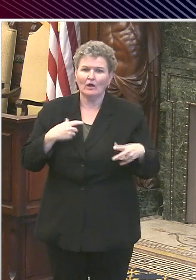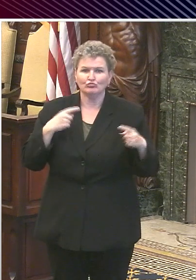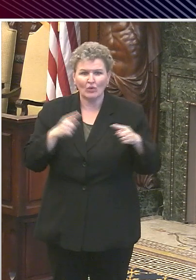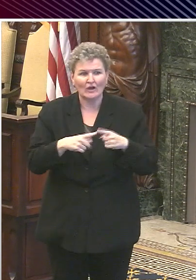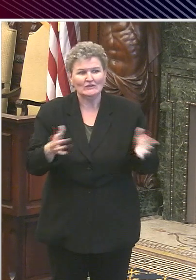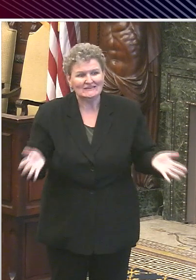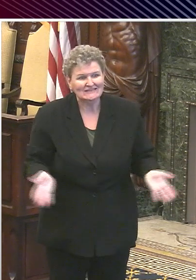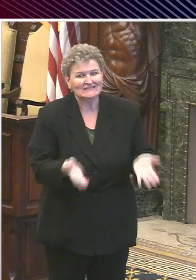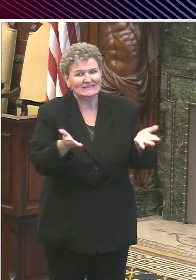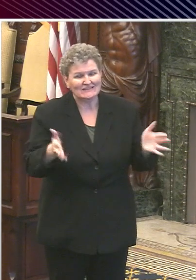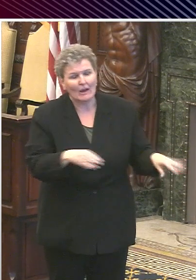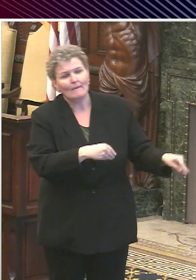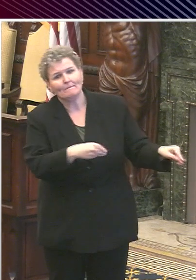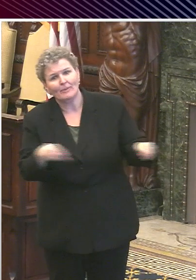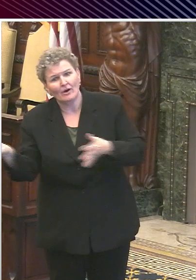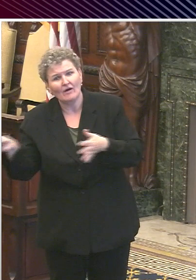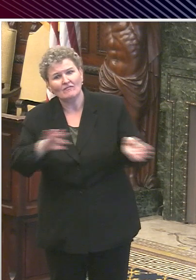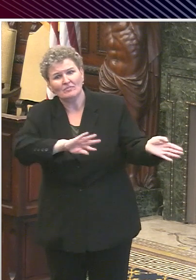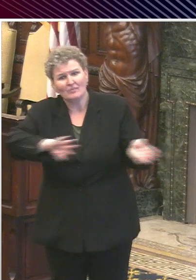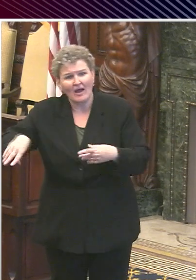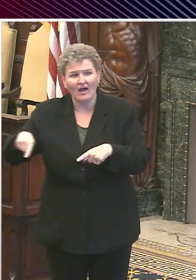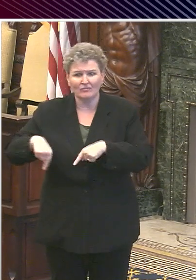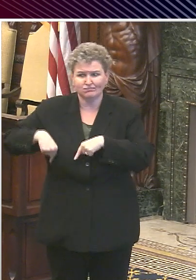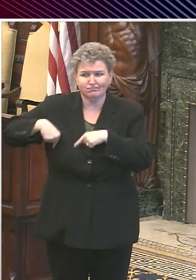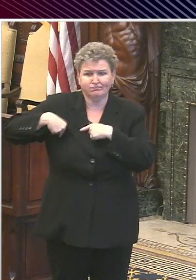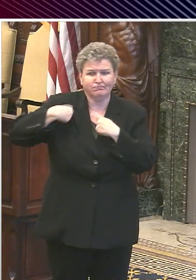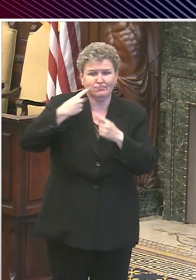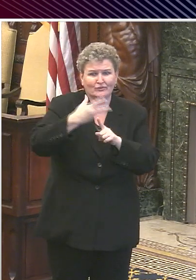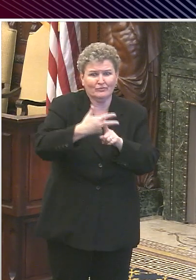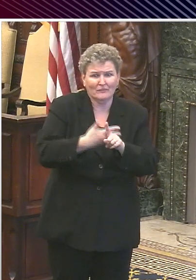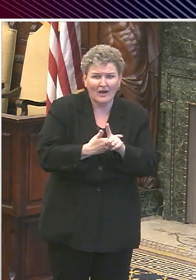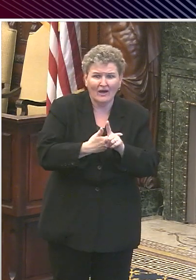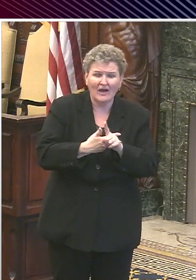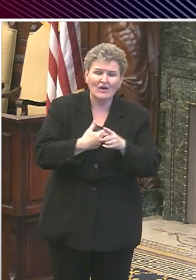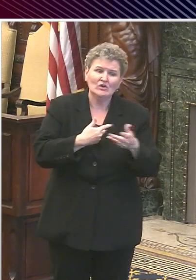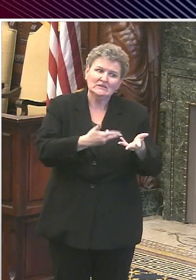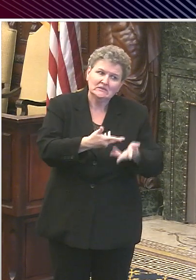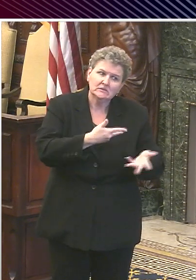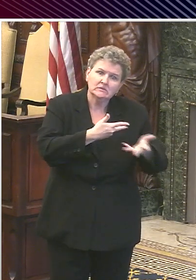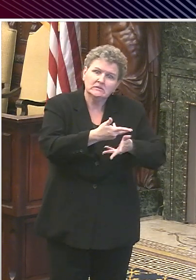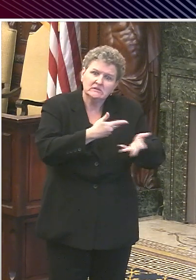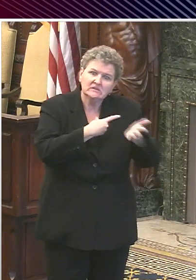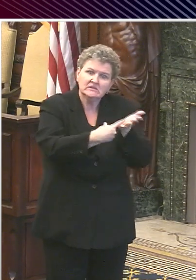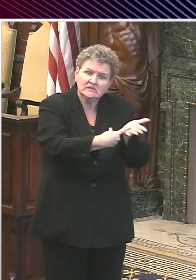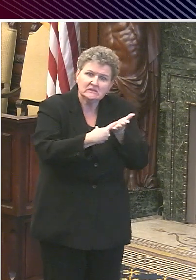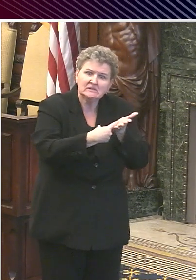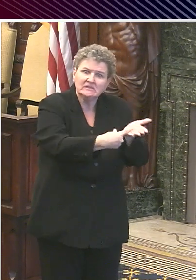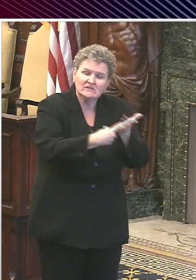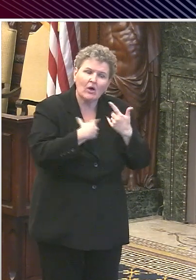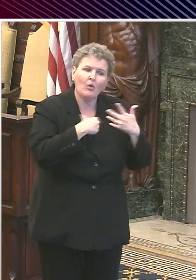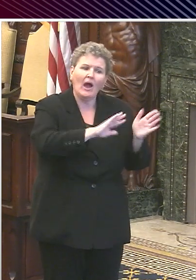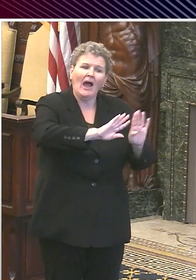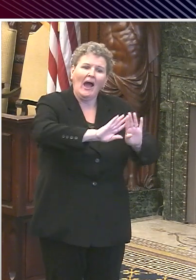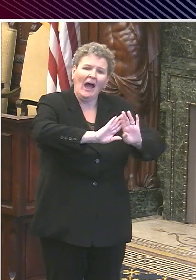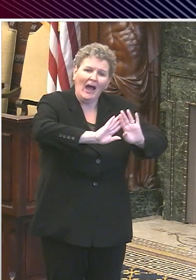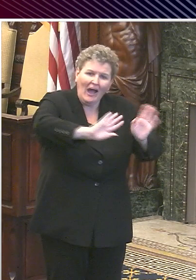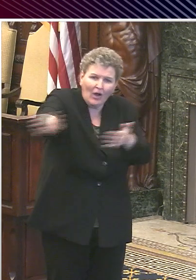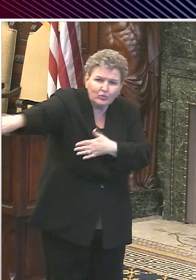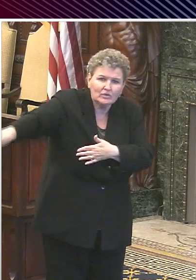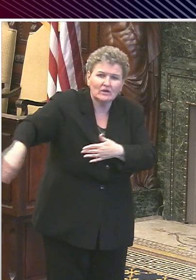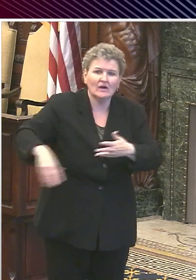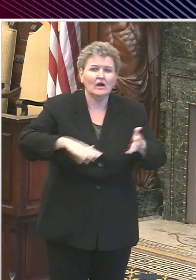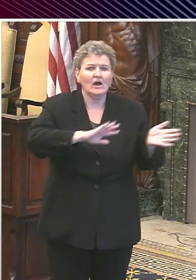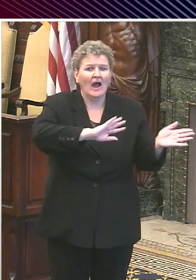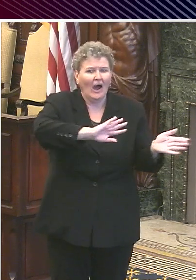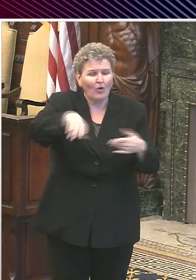past, 3 months now, is been trying to engage folks, let them know what services are available to them, try